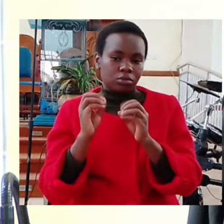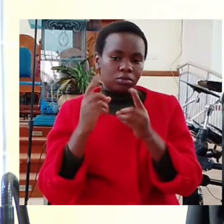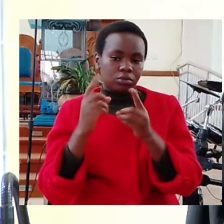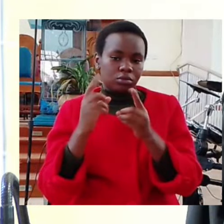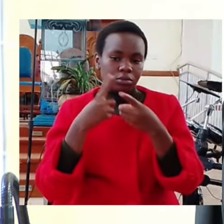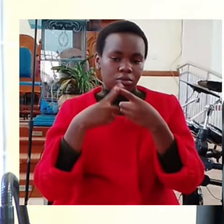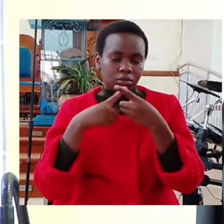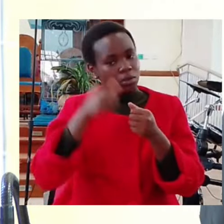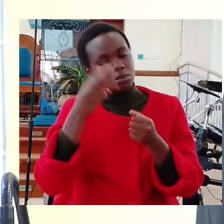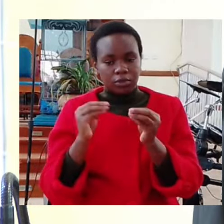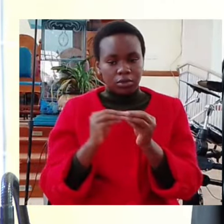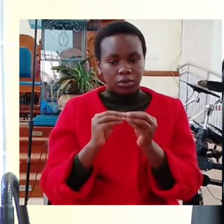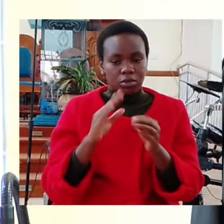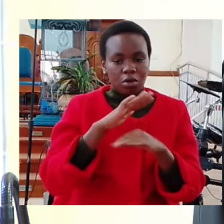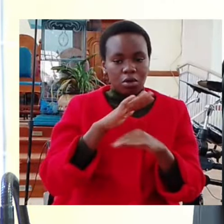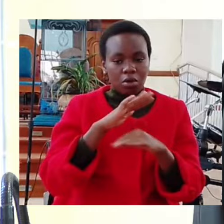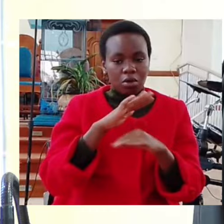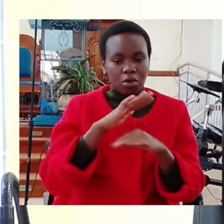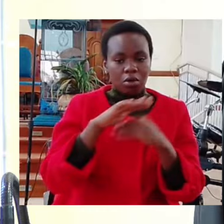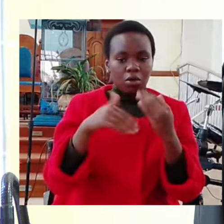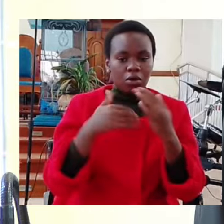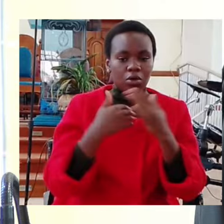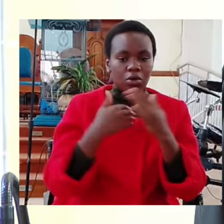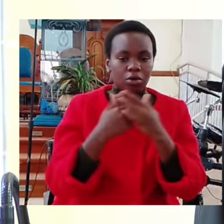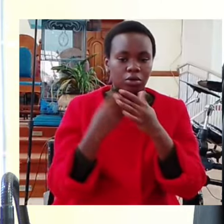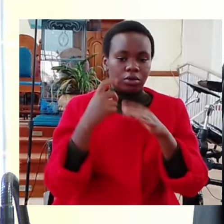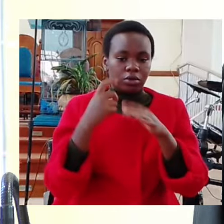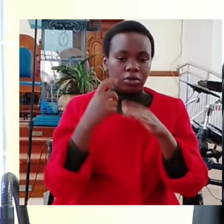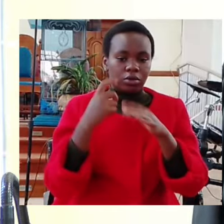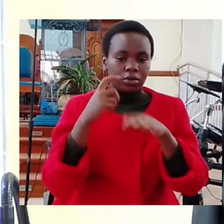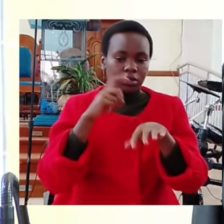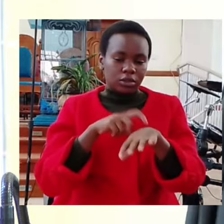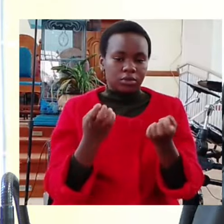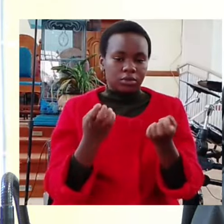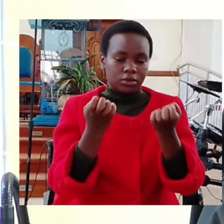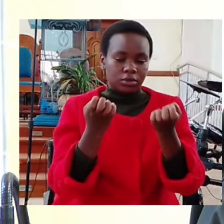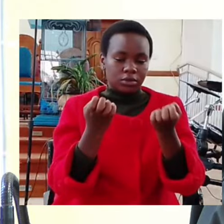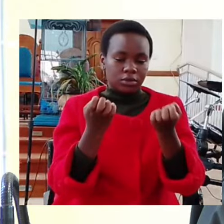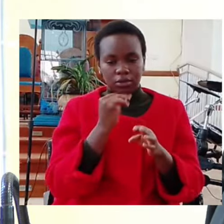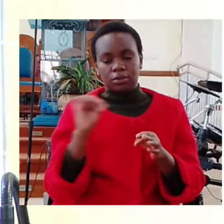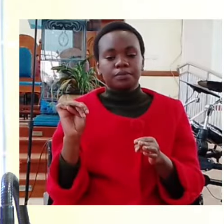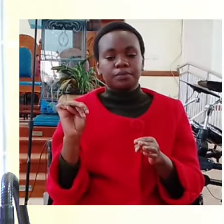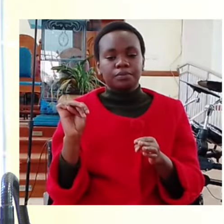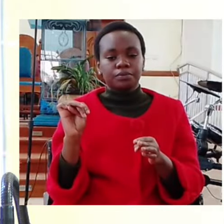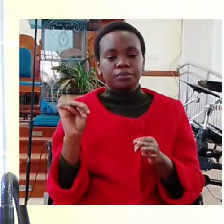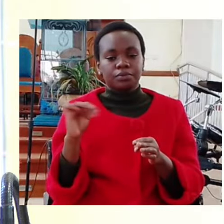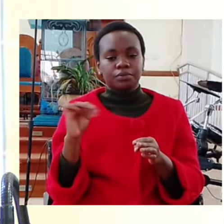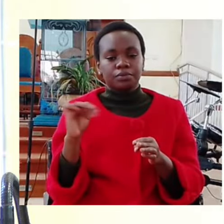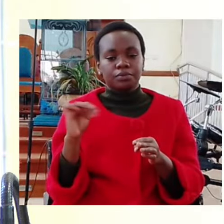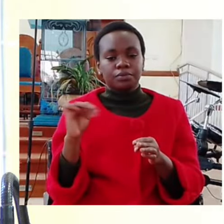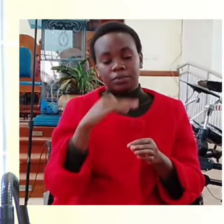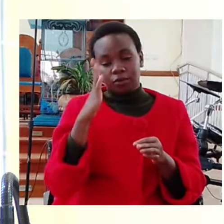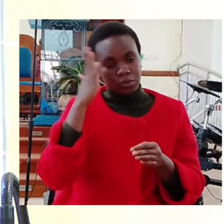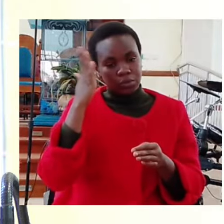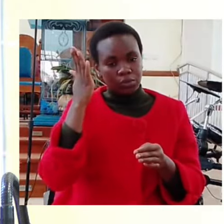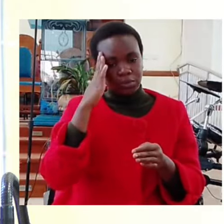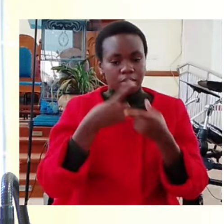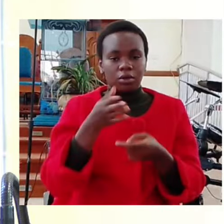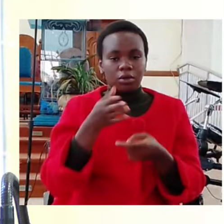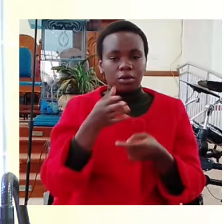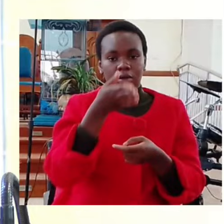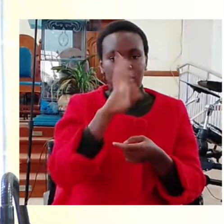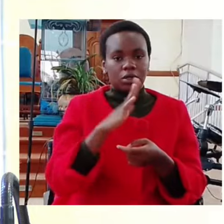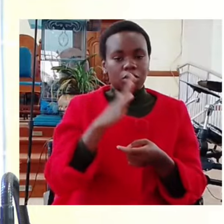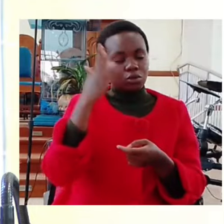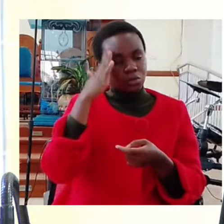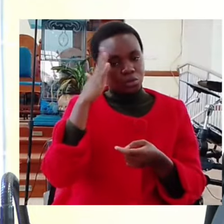Meet with them at every point of need and bless them. They may never know, but God knows that you have